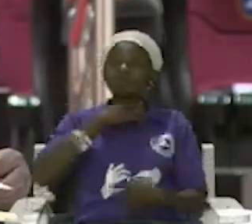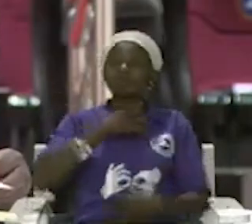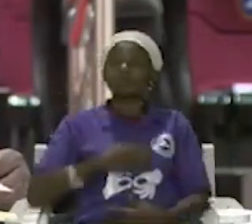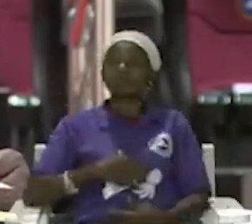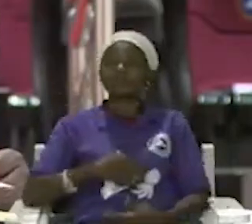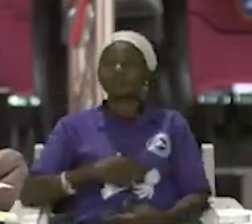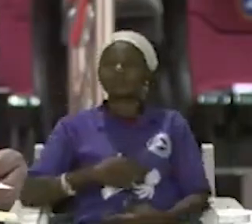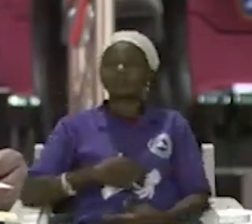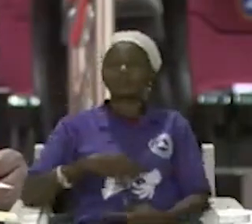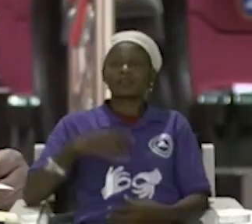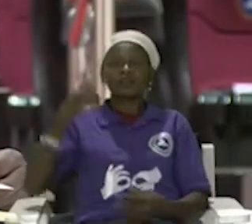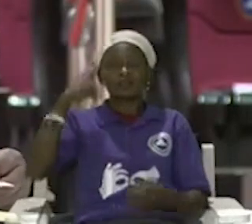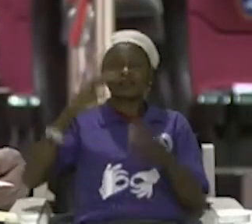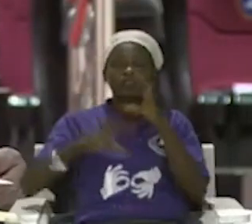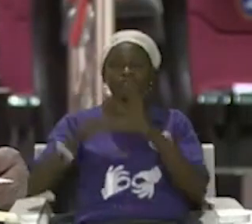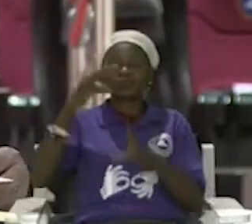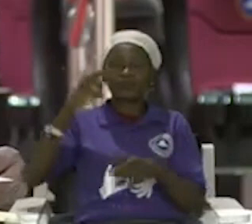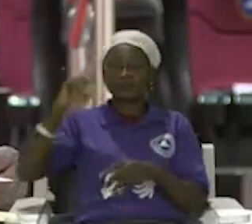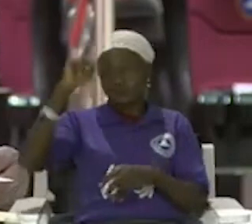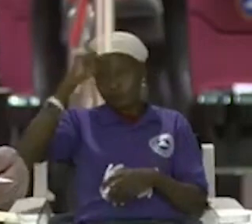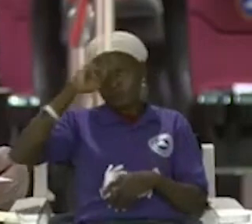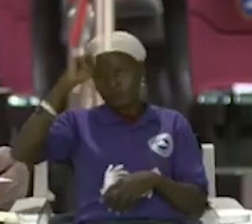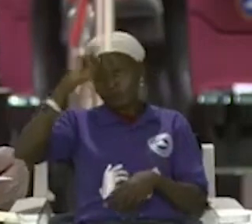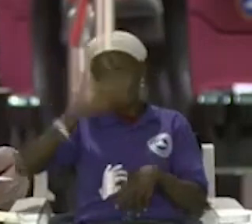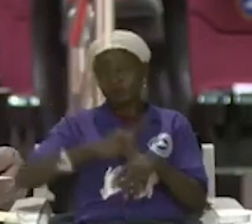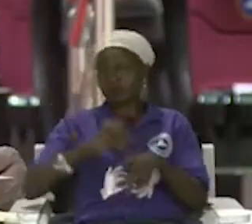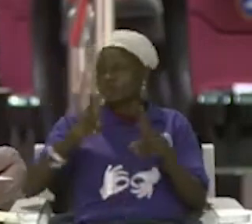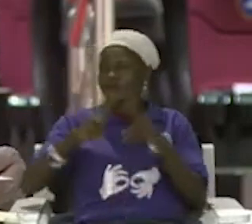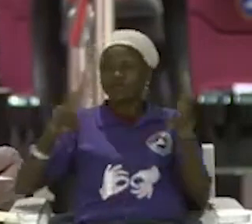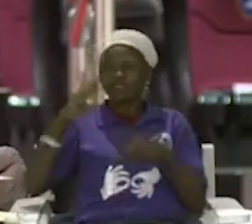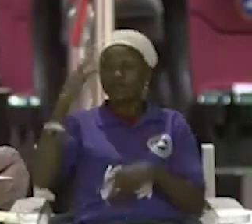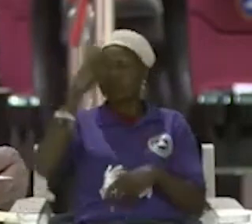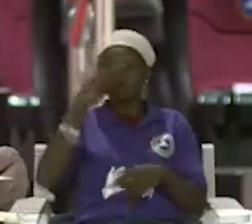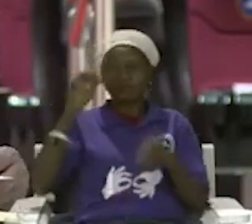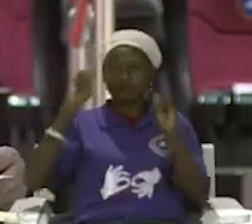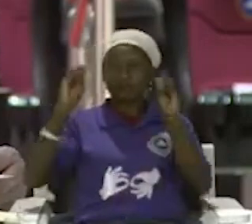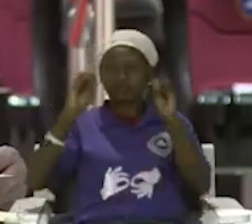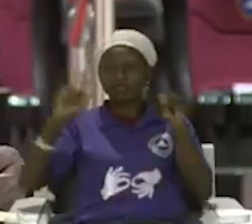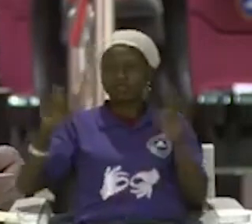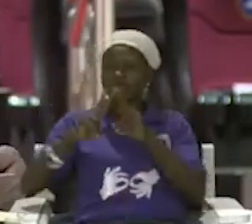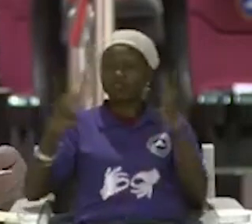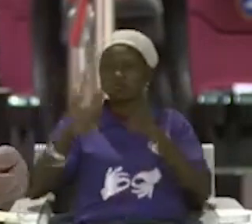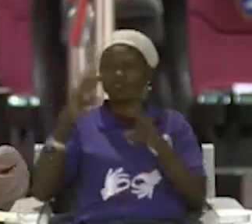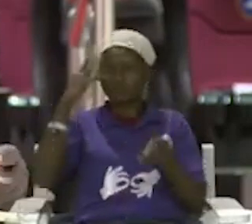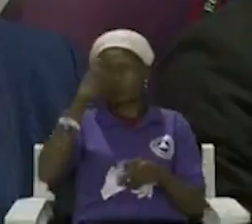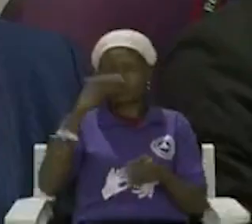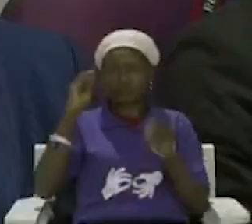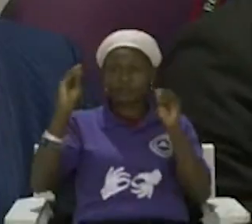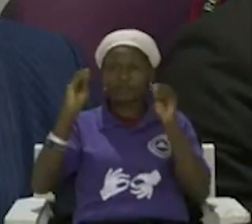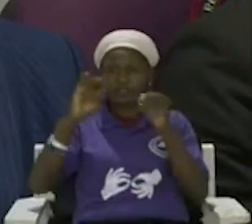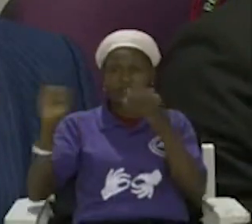for the spirit of wisdom. Very beautiful teaching. Very beautiful teaching.